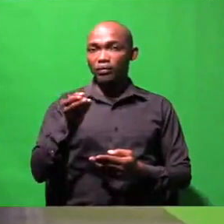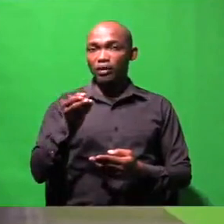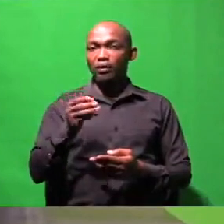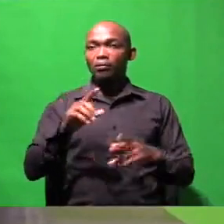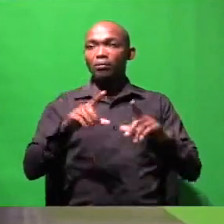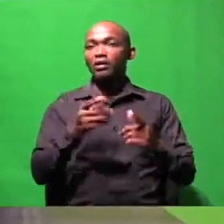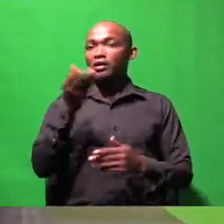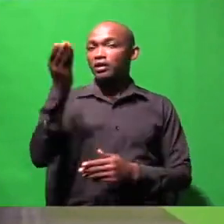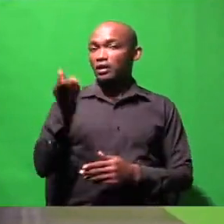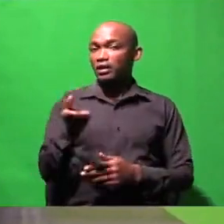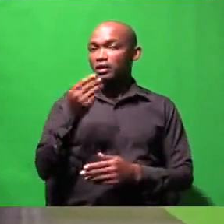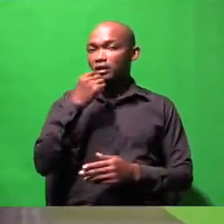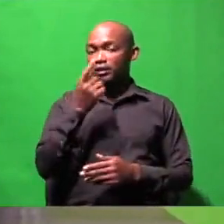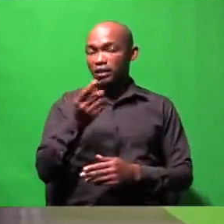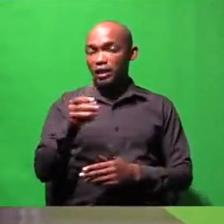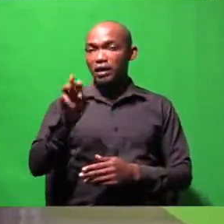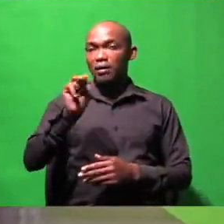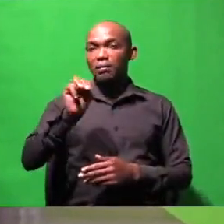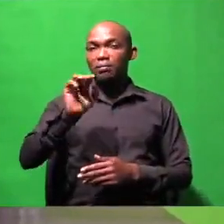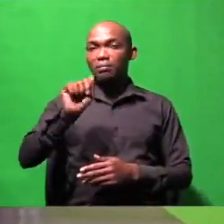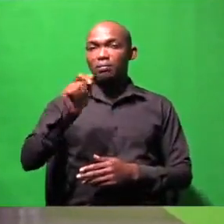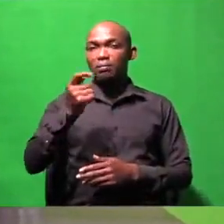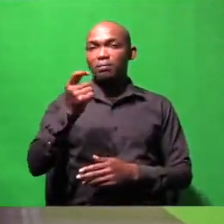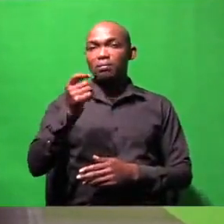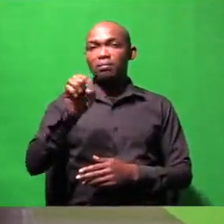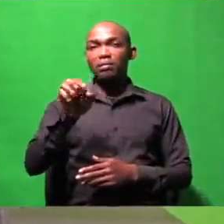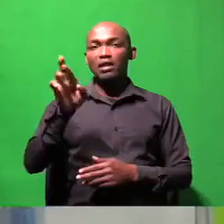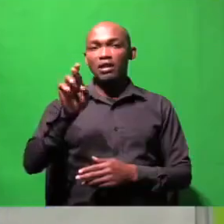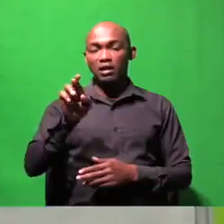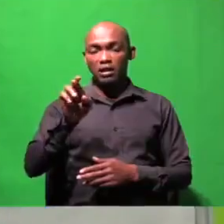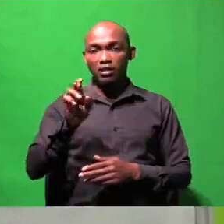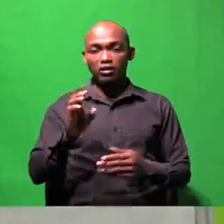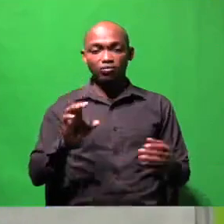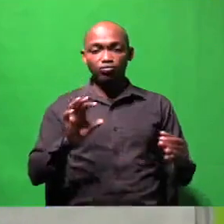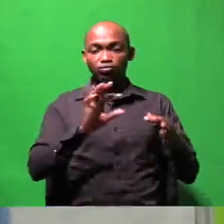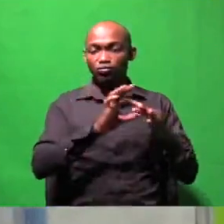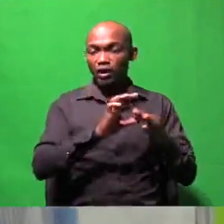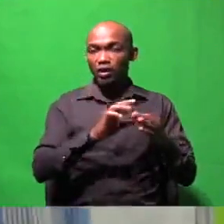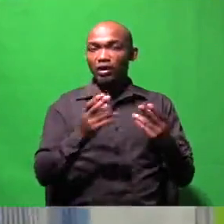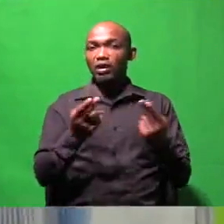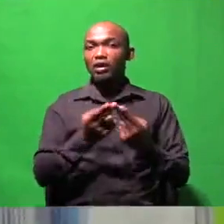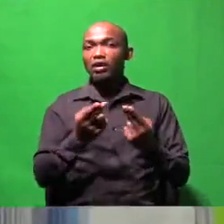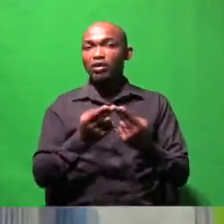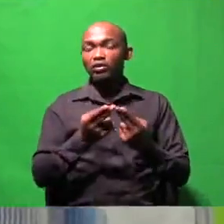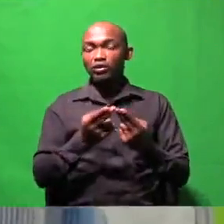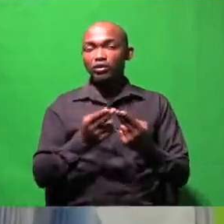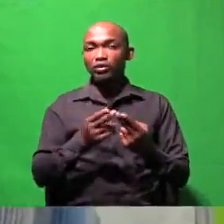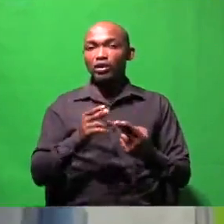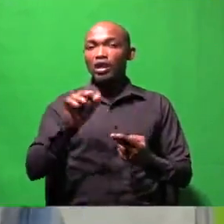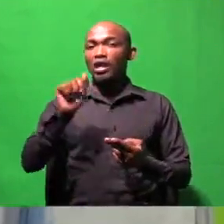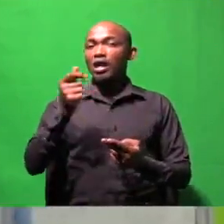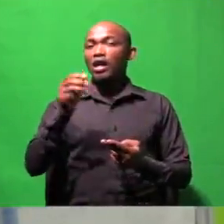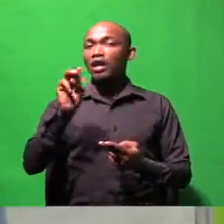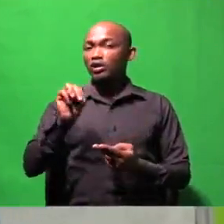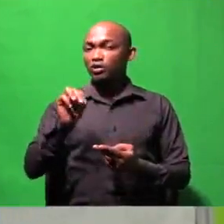comprises of a small particle called atom. The second one says atom can neither be created nor destroyed. The third